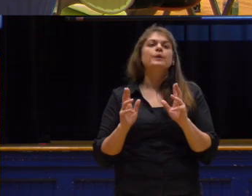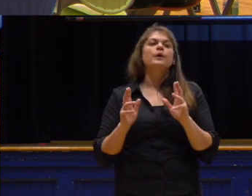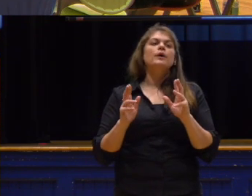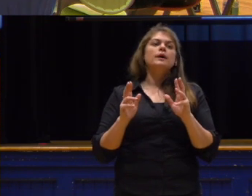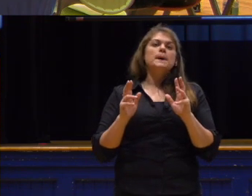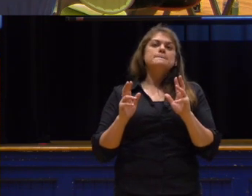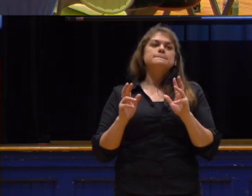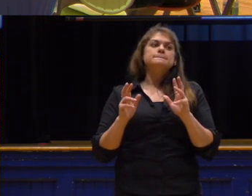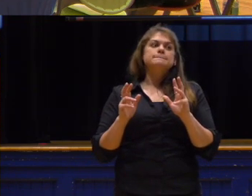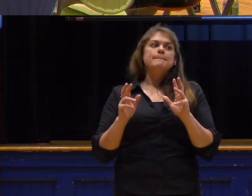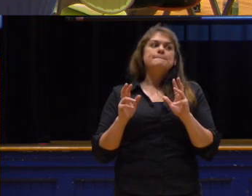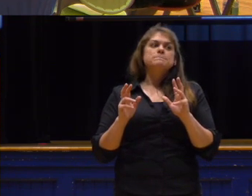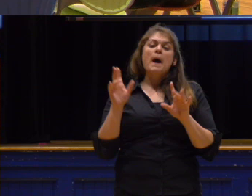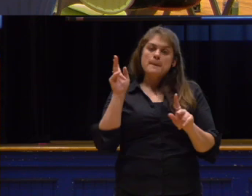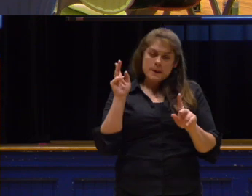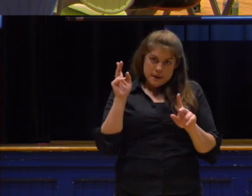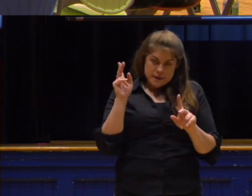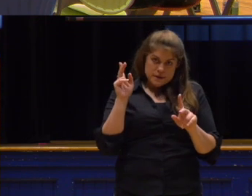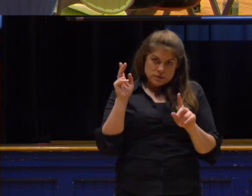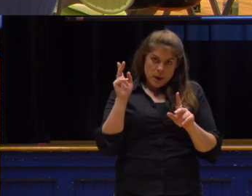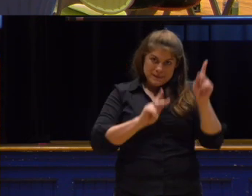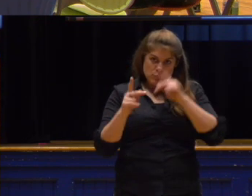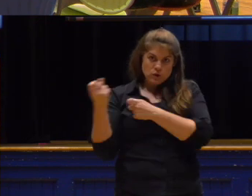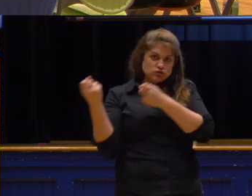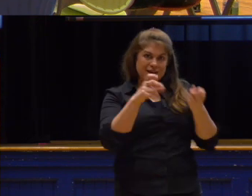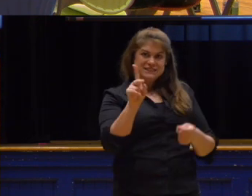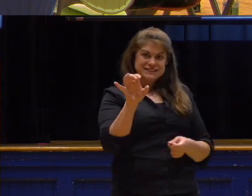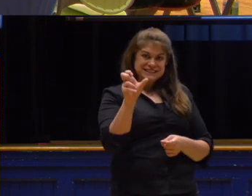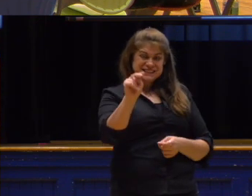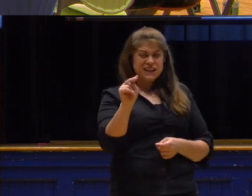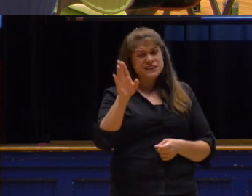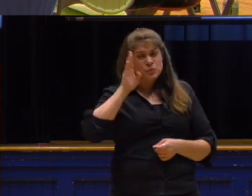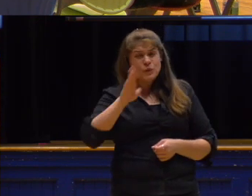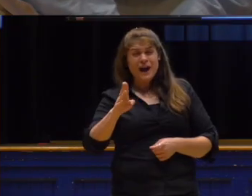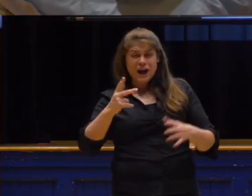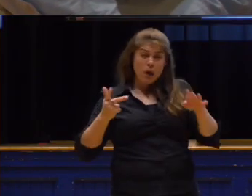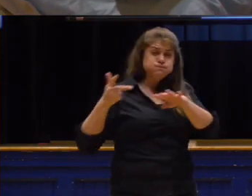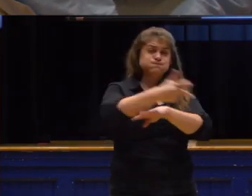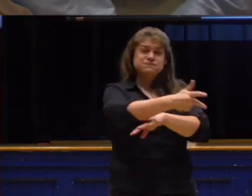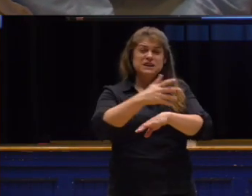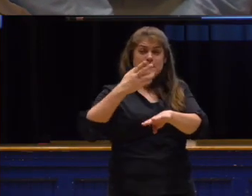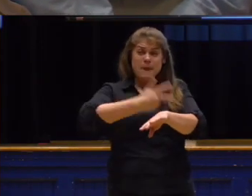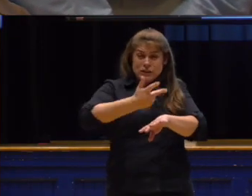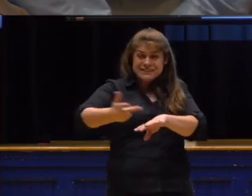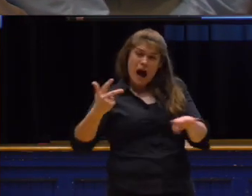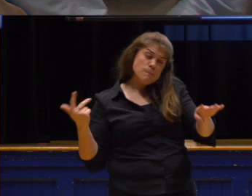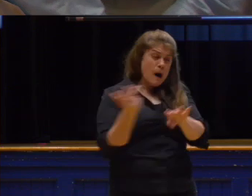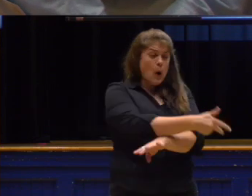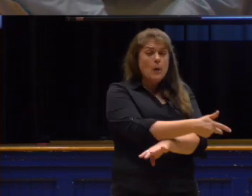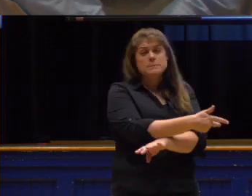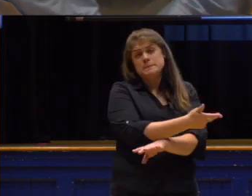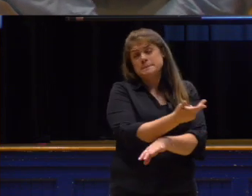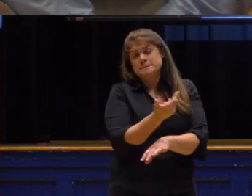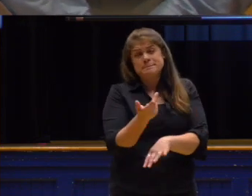through the parking lot. People who want to get over to Dickinson are going to go through the parking lot